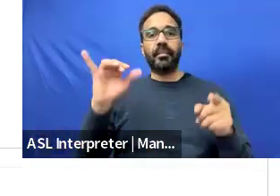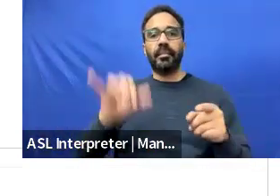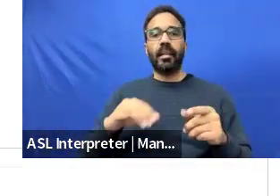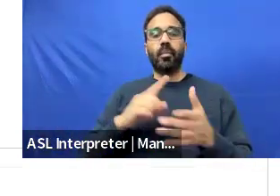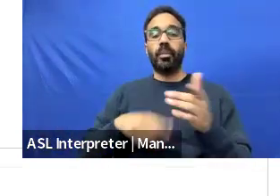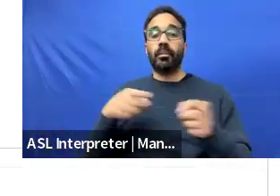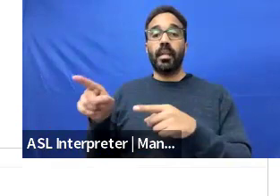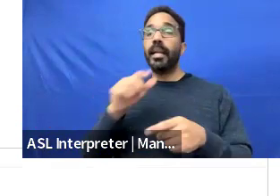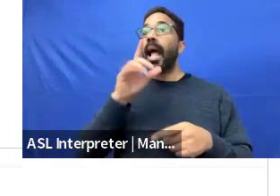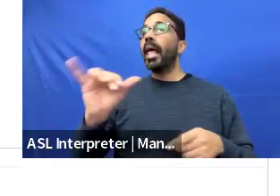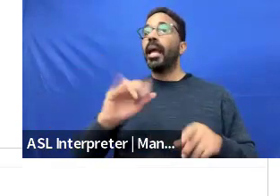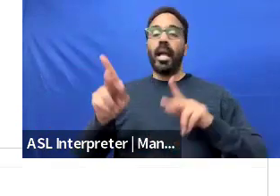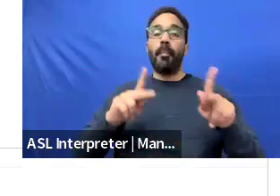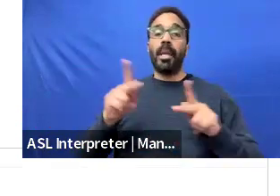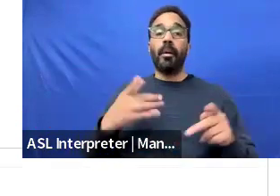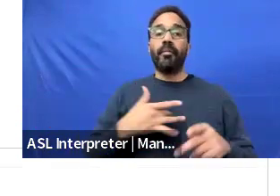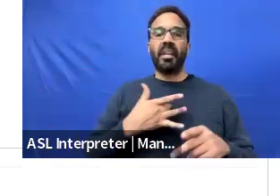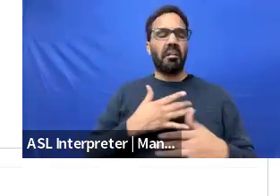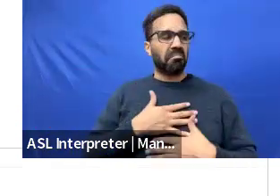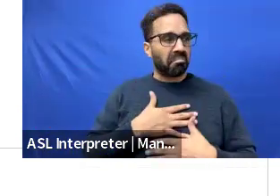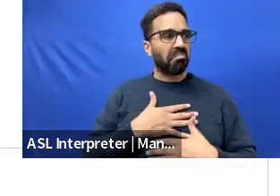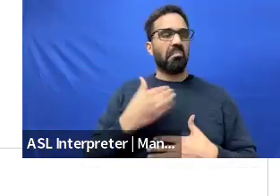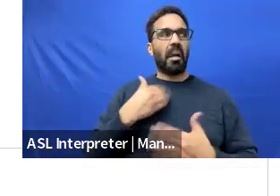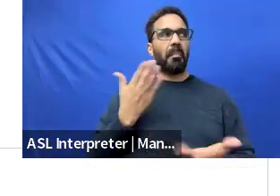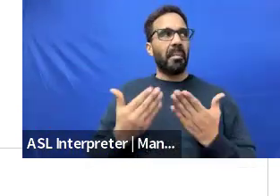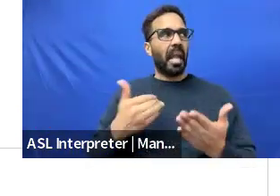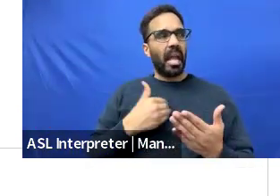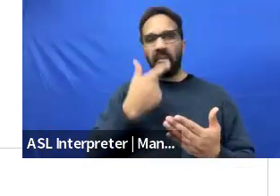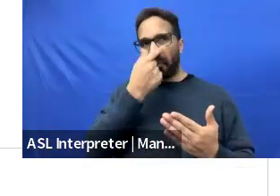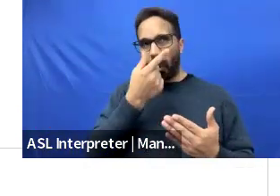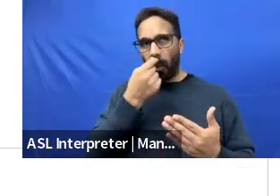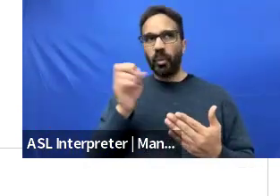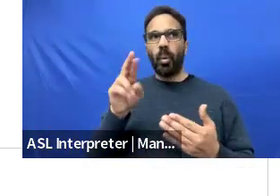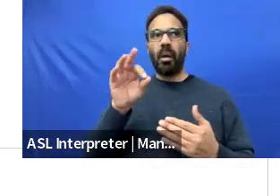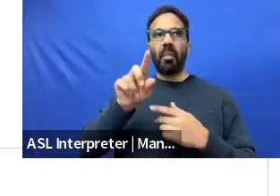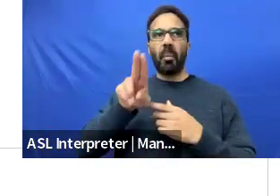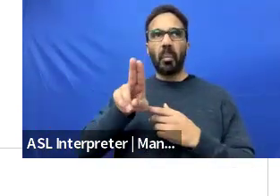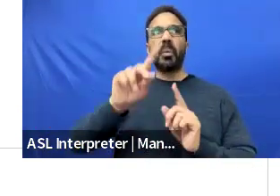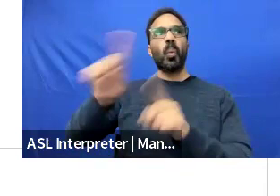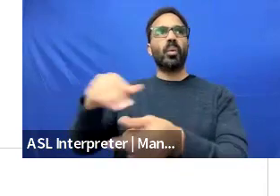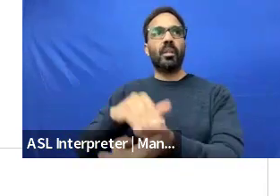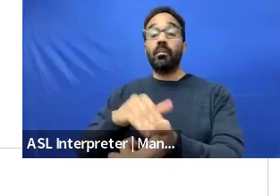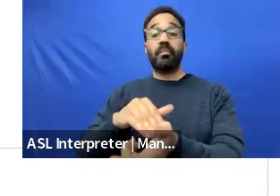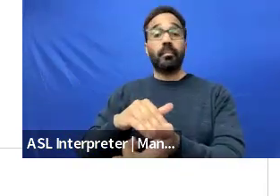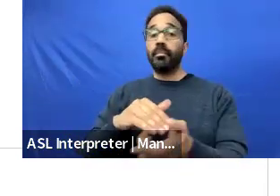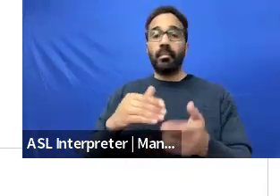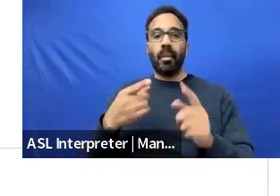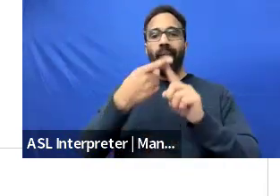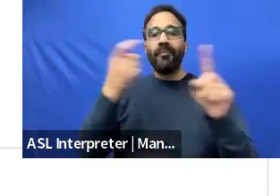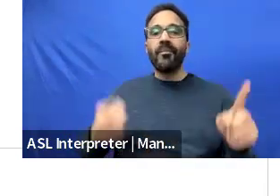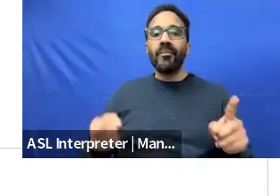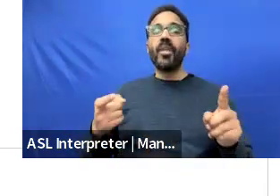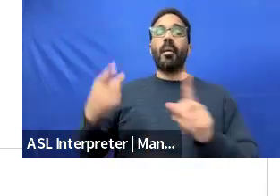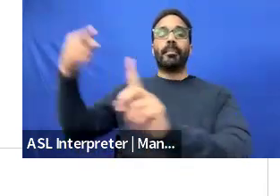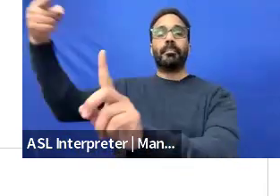think I have the cold or I think I have the flu. We're not getting data that way. We're getting data from specific tests